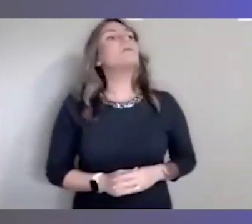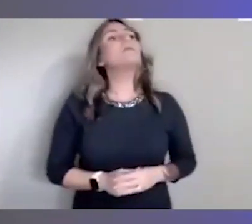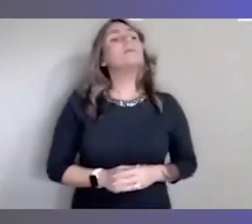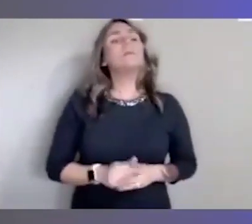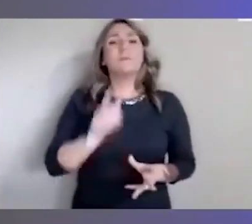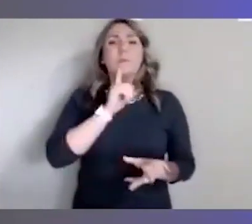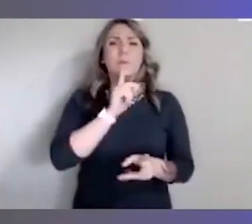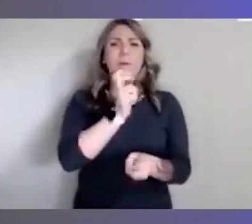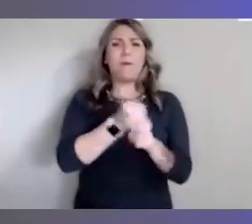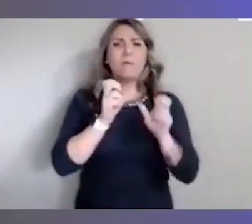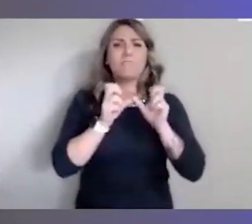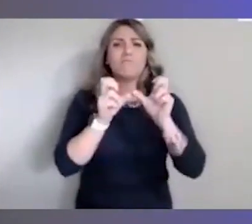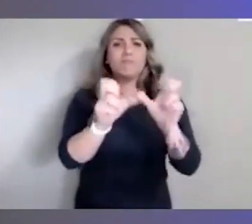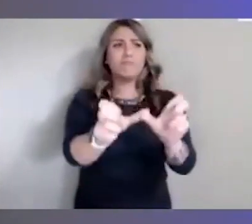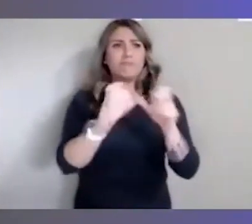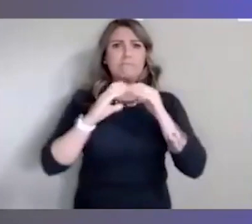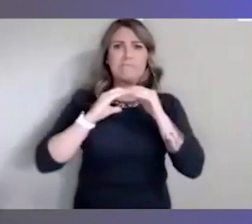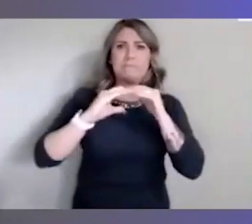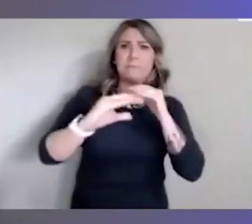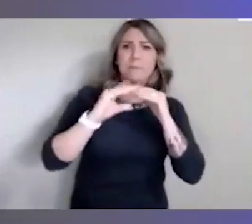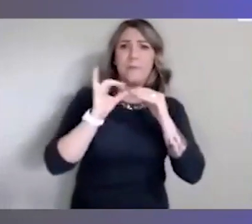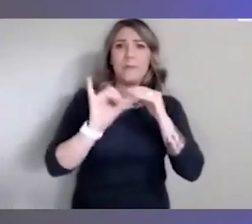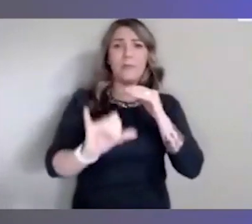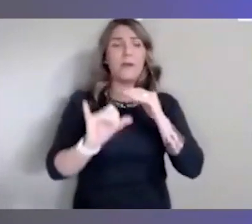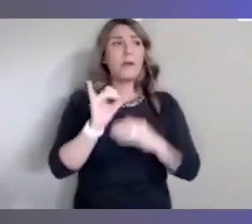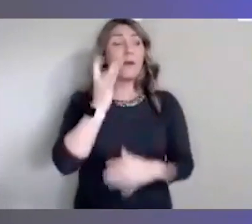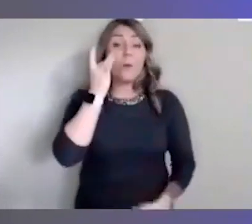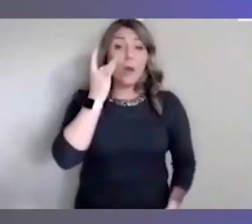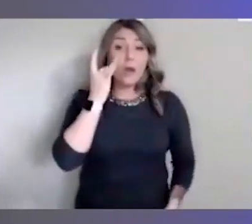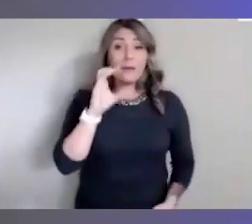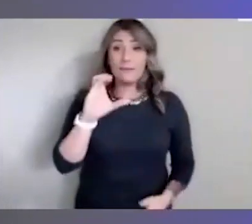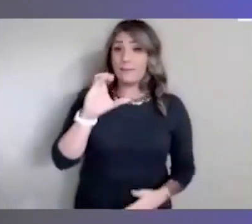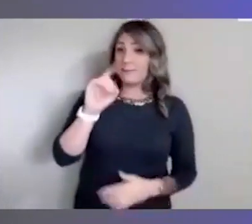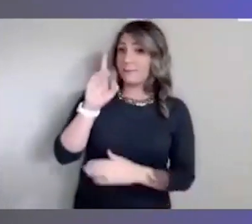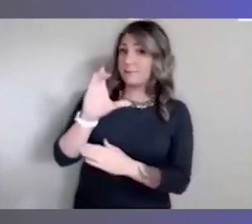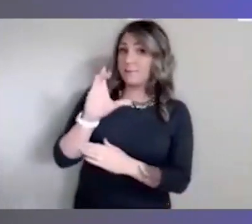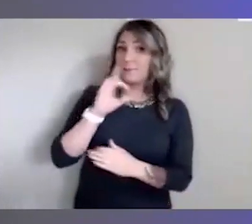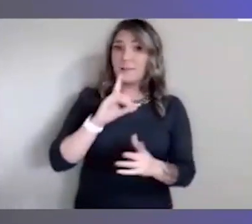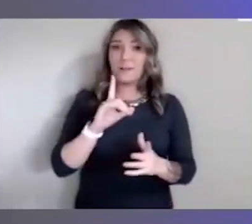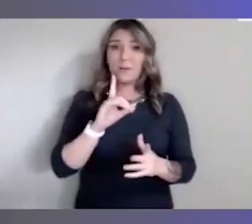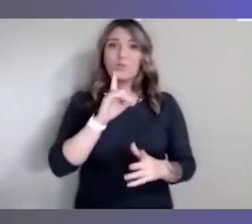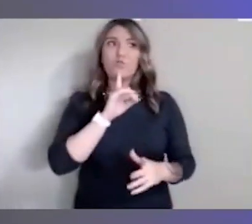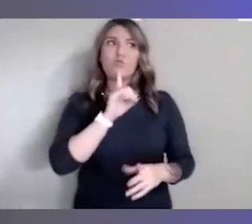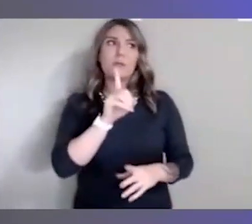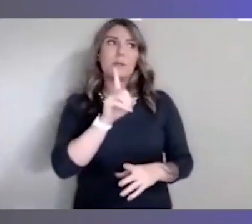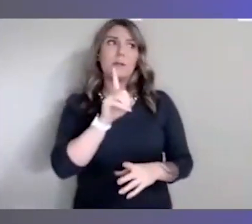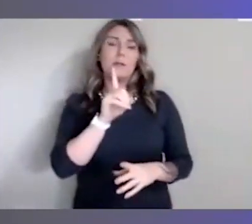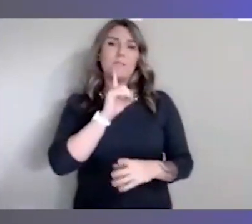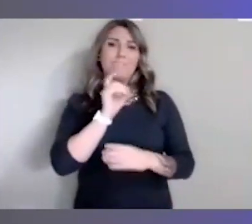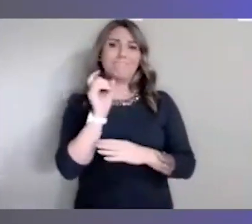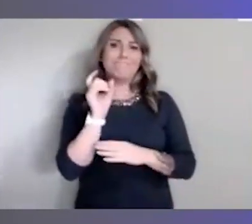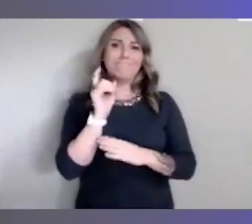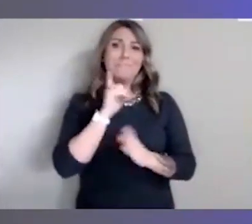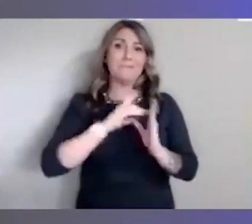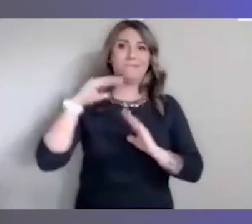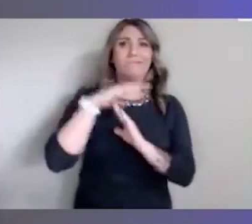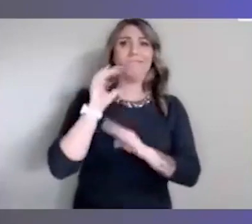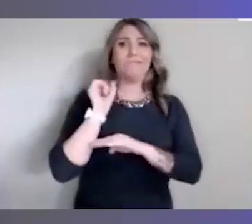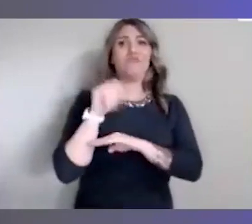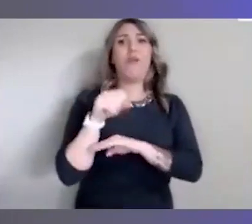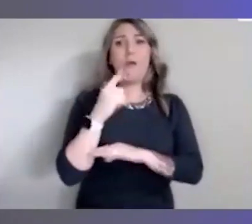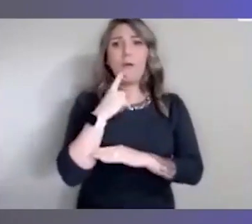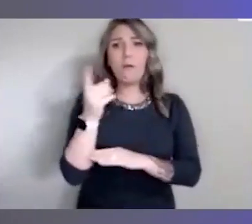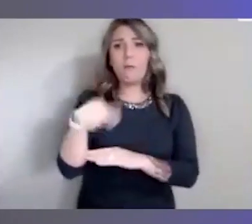continue to sustain that because CDC kind of overrode, I think, what we might even do locally, which